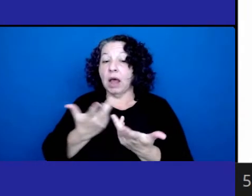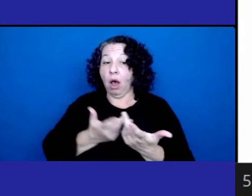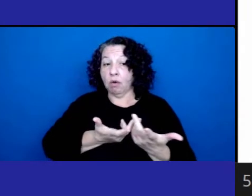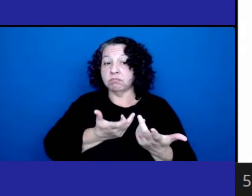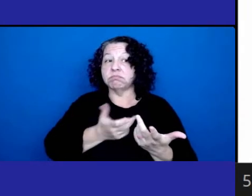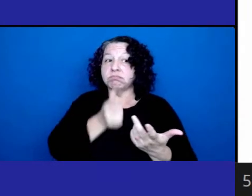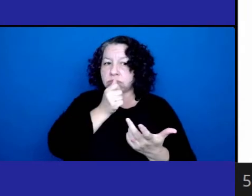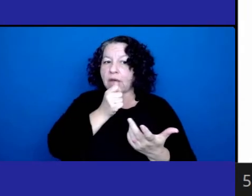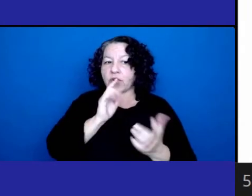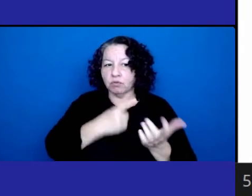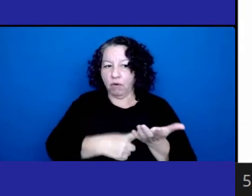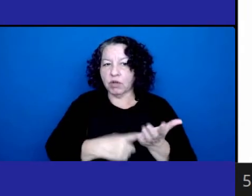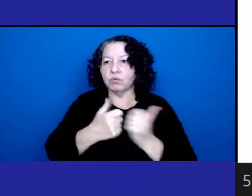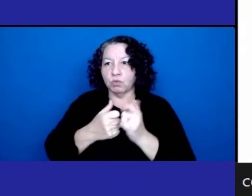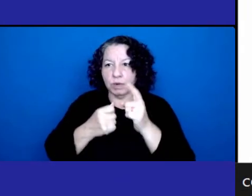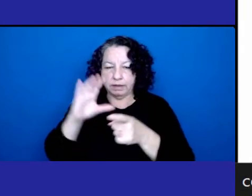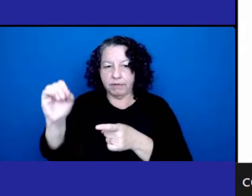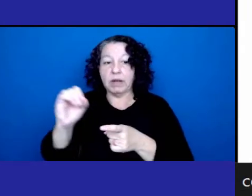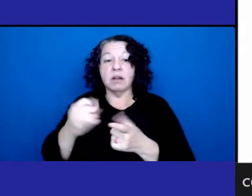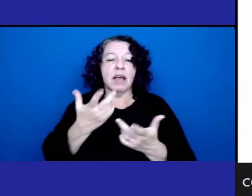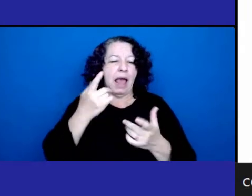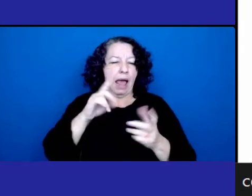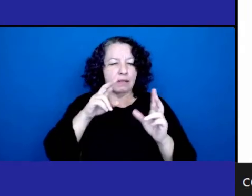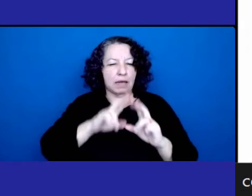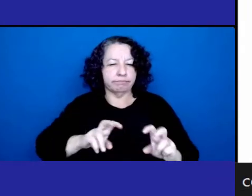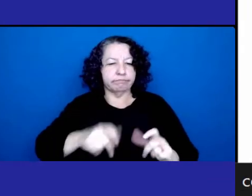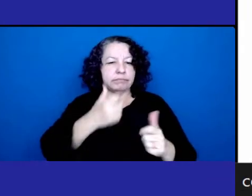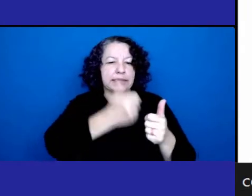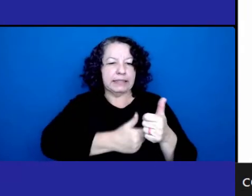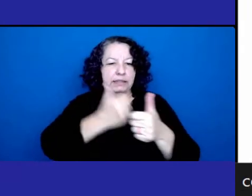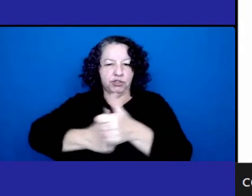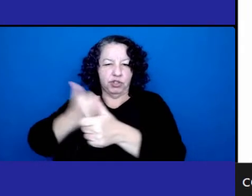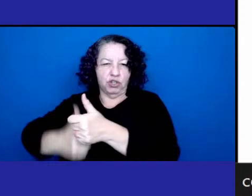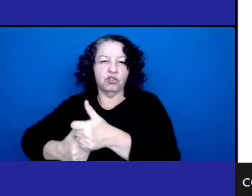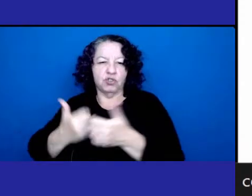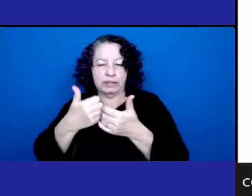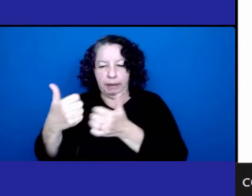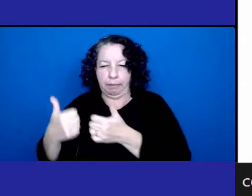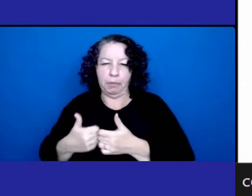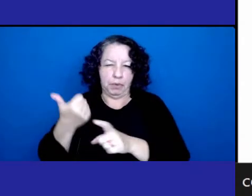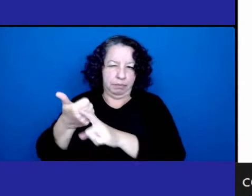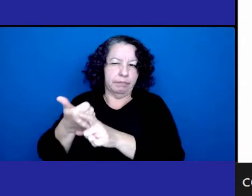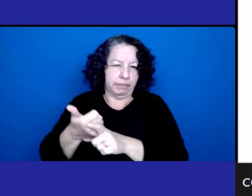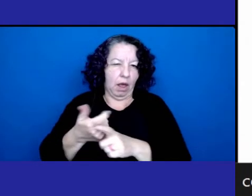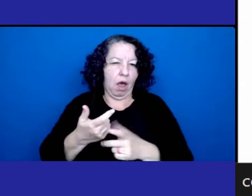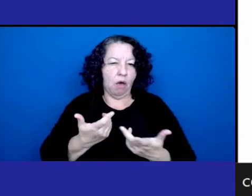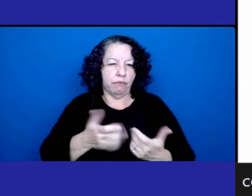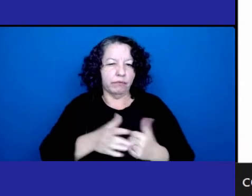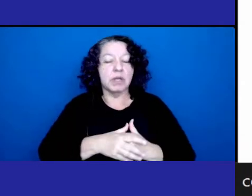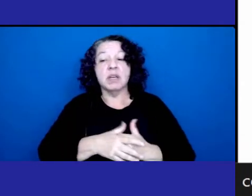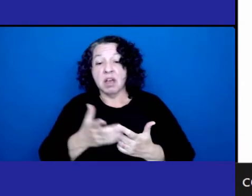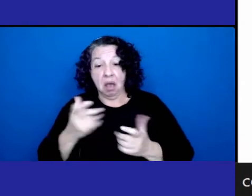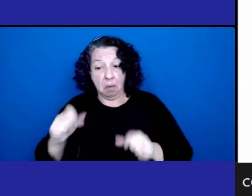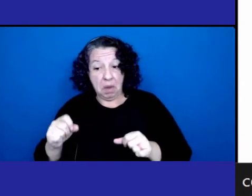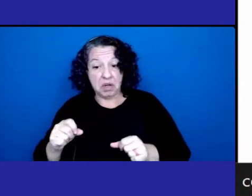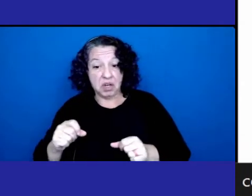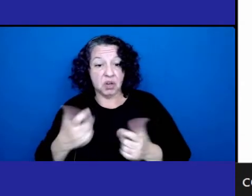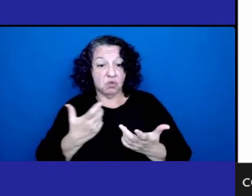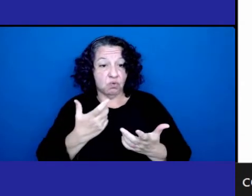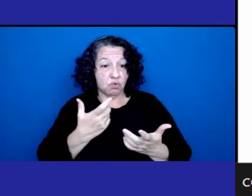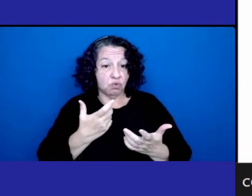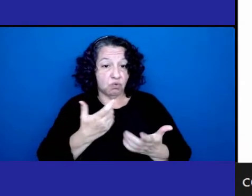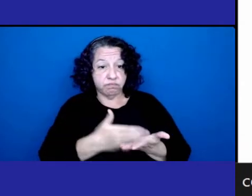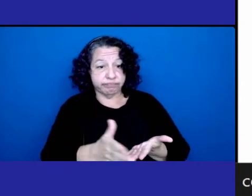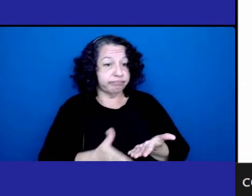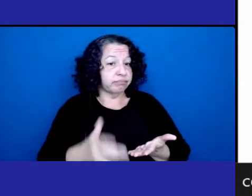and if there is the ability to discharge the amount owed, they will look into every way